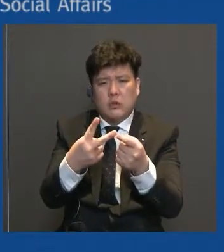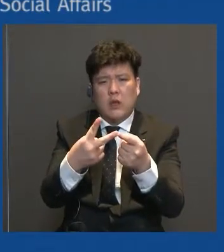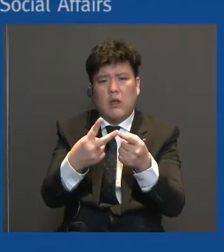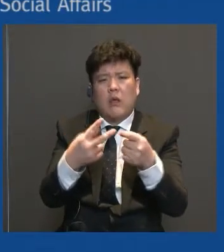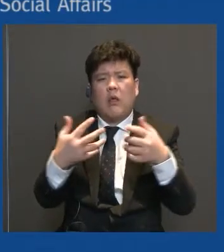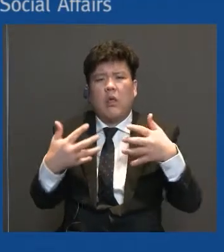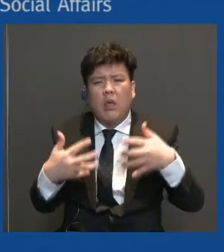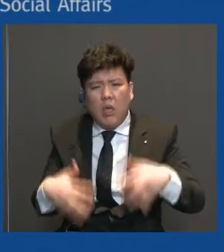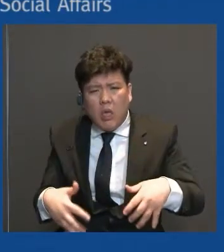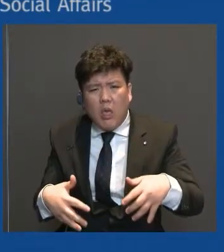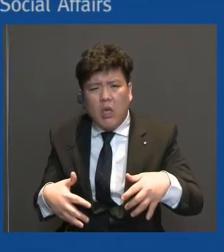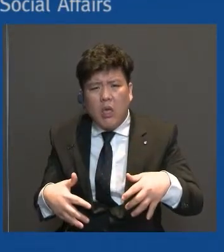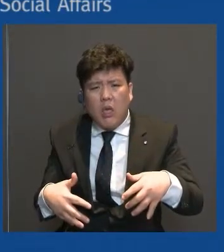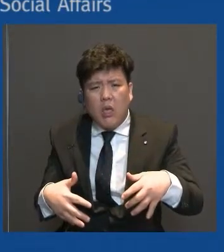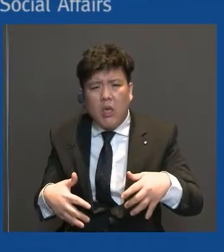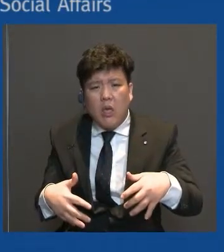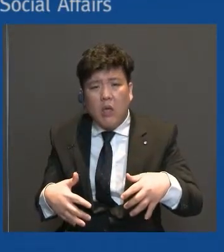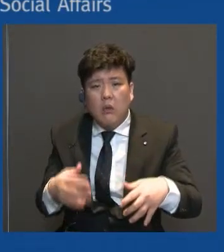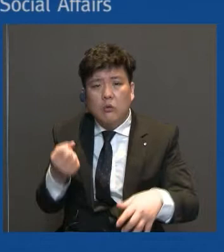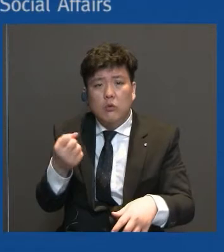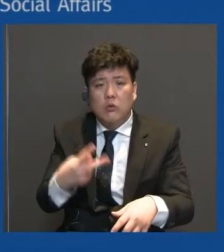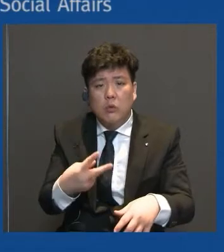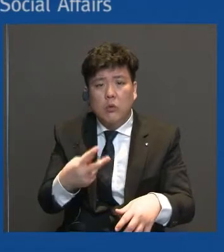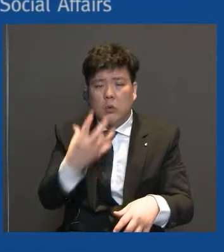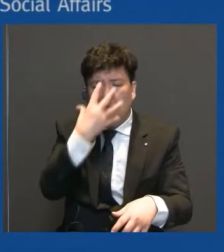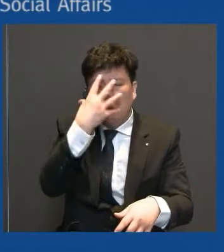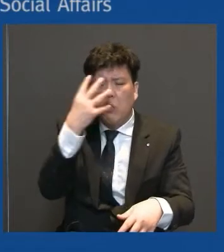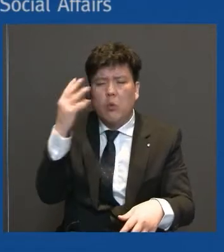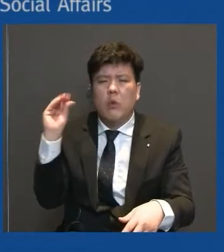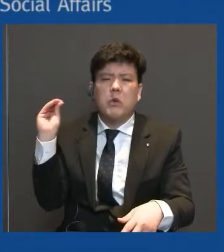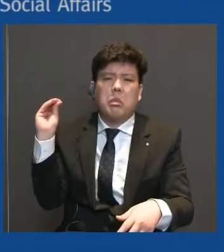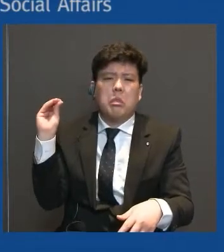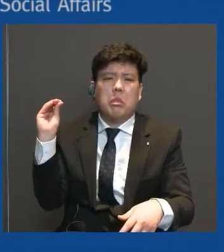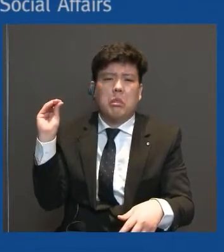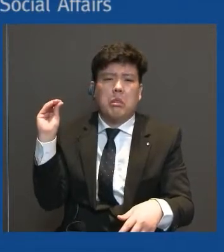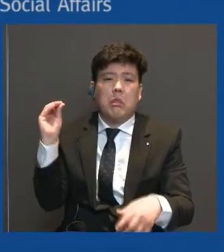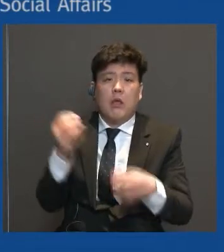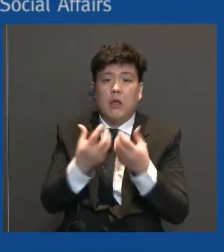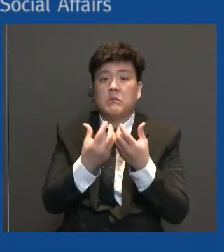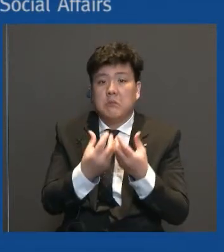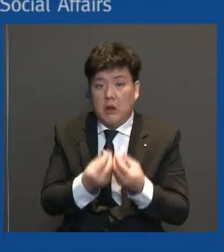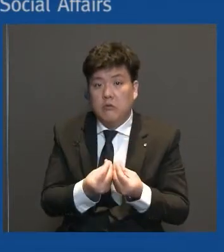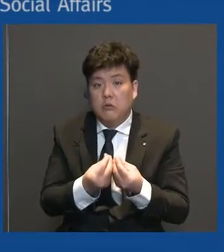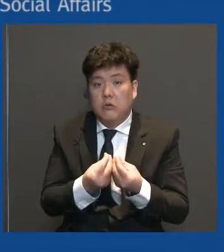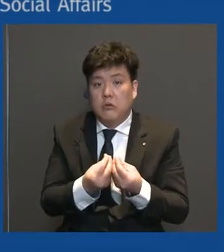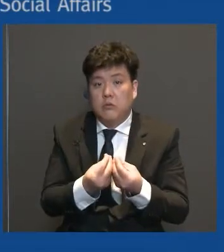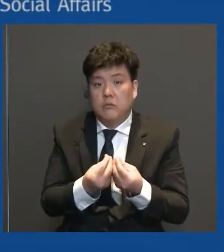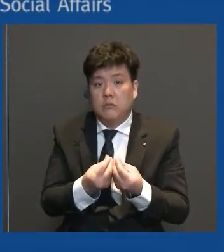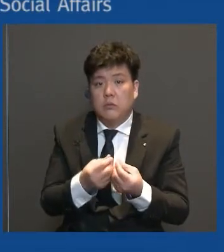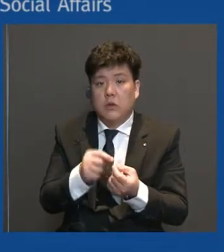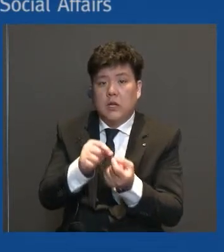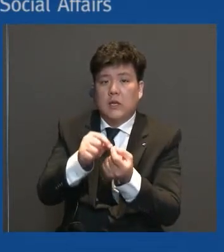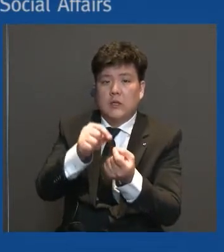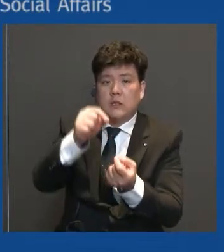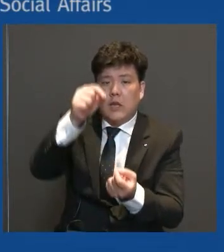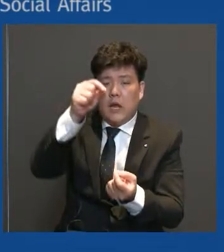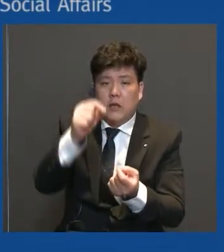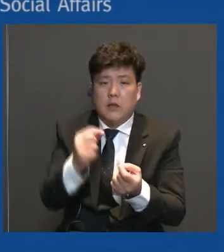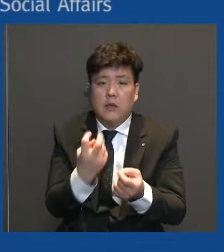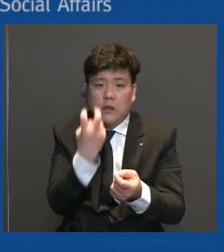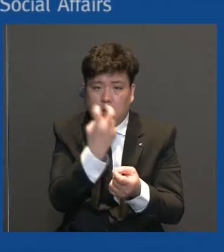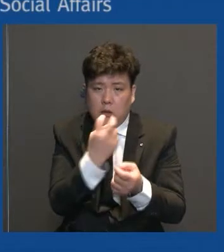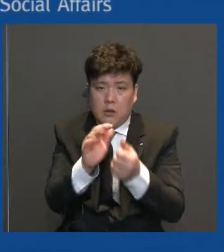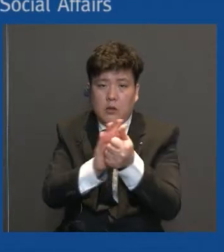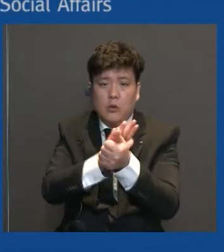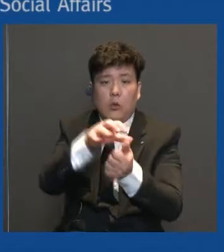of older persons, including long-term care residents. And the final area is social and